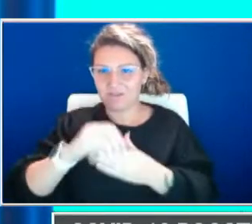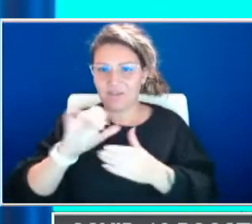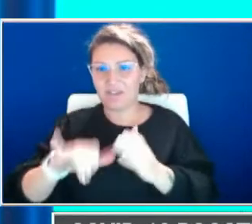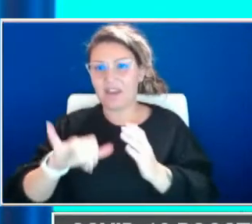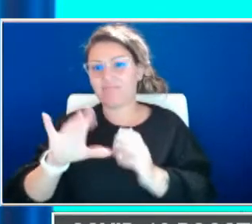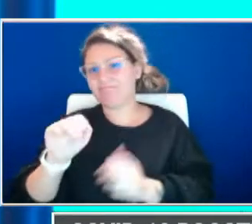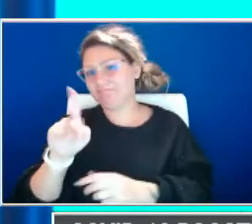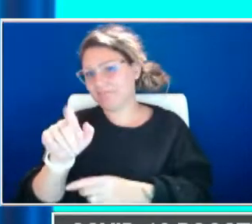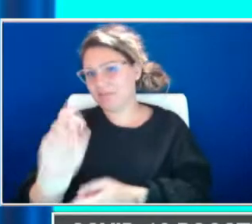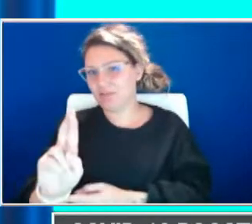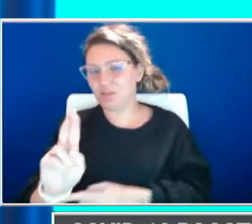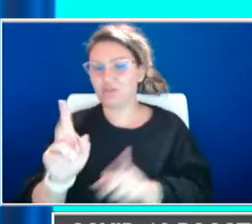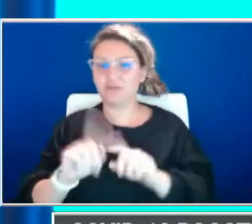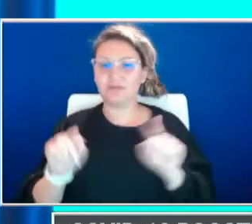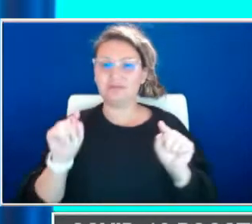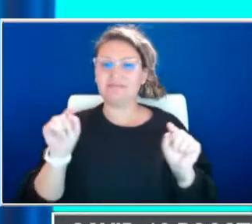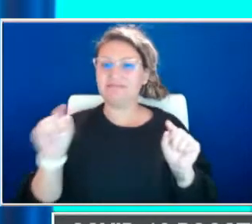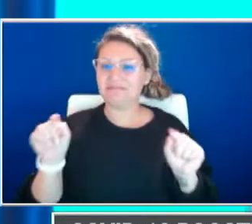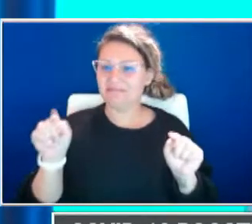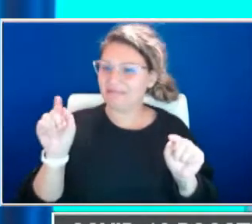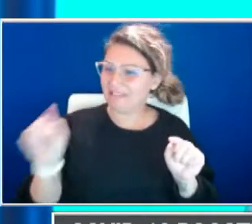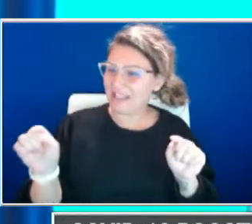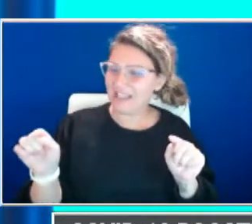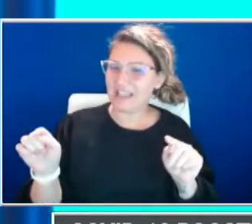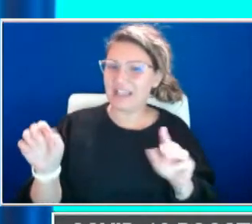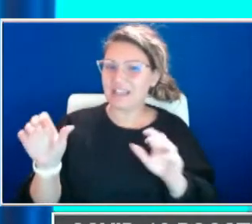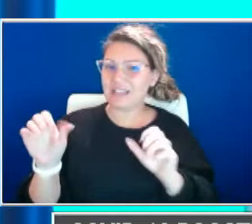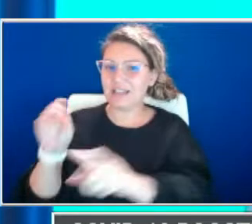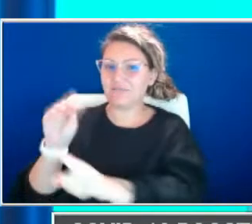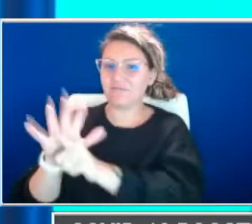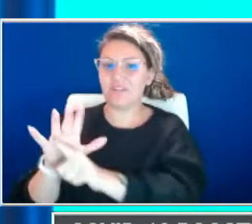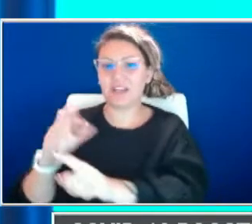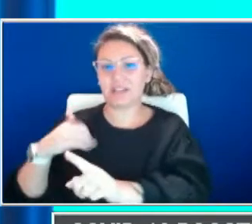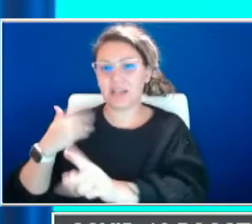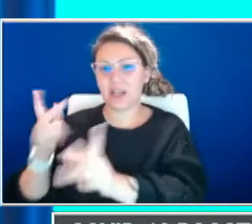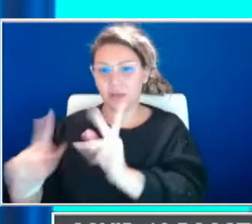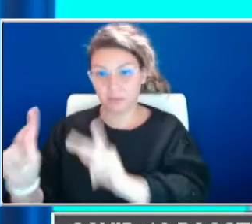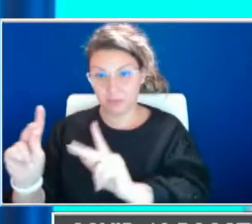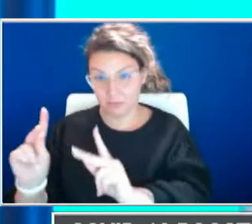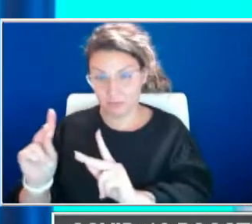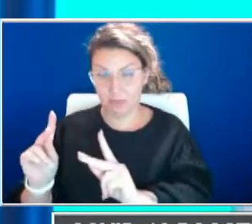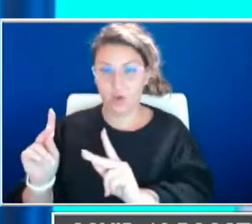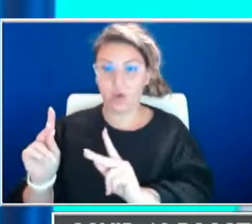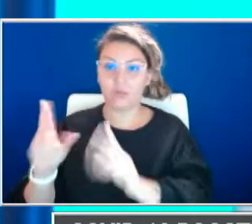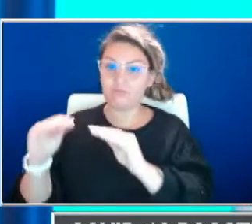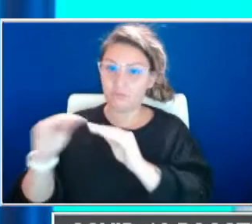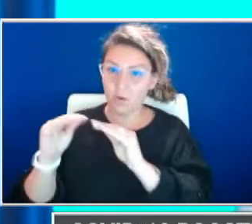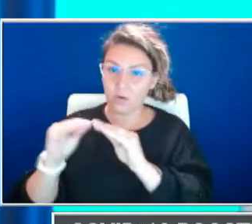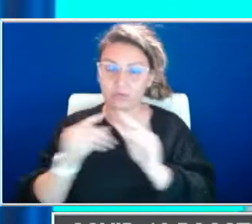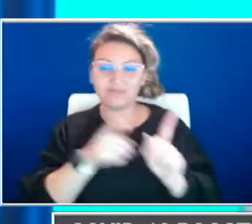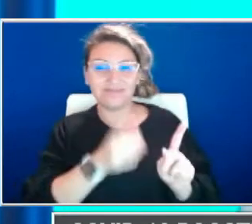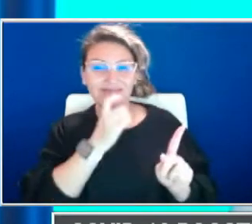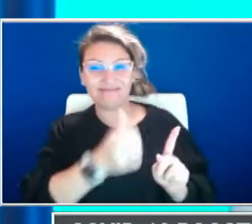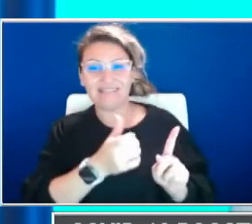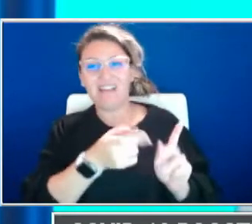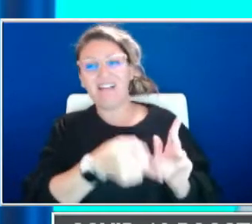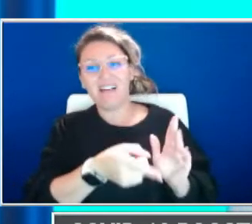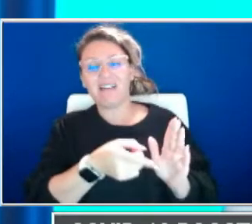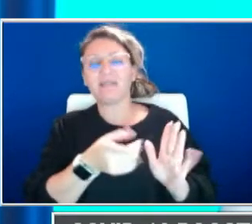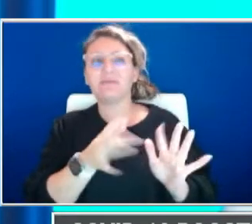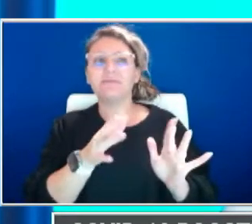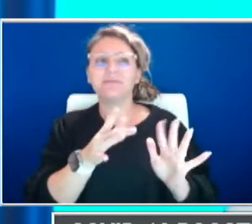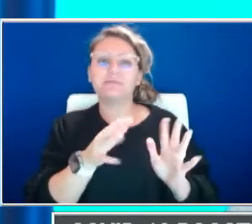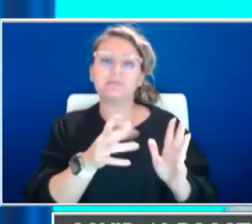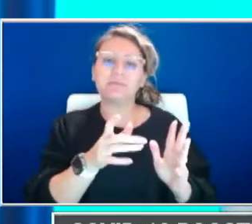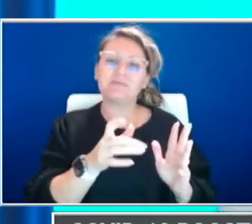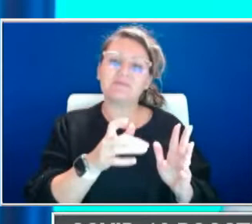differences, like Hodgkin's lymphoma can affect younger people more. And with non-Hodgkin's, I mean, there's a non-Hodgkin's